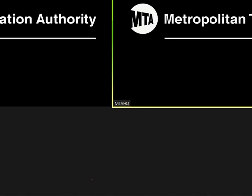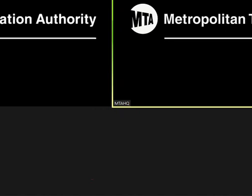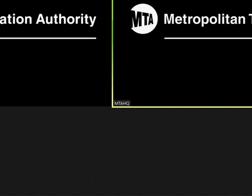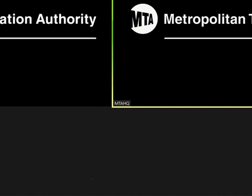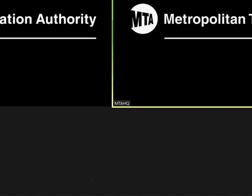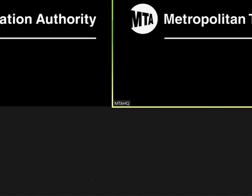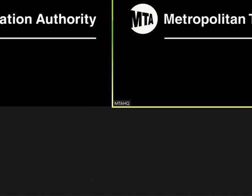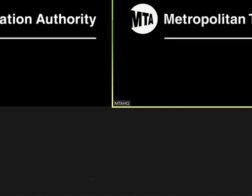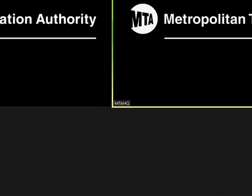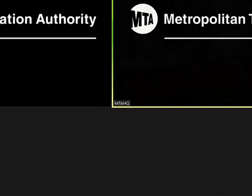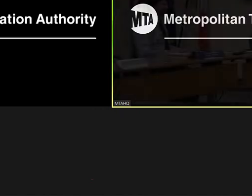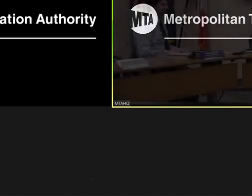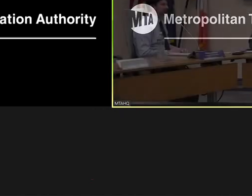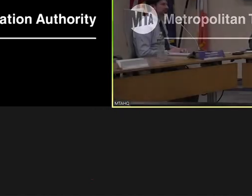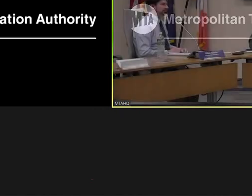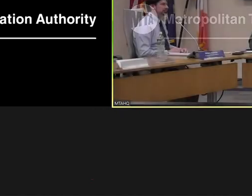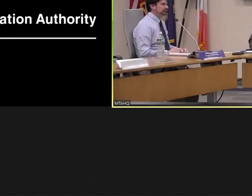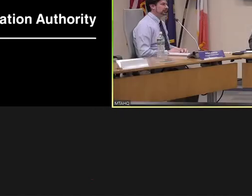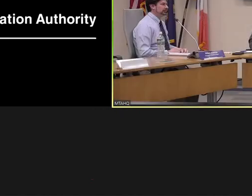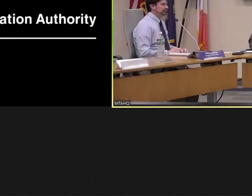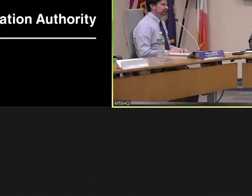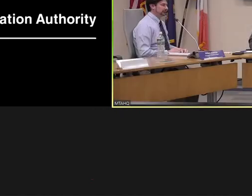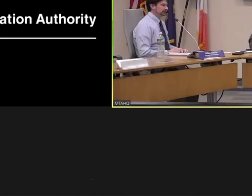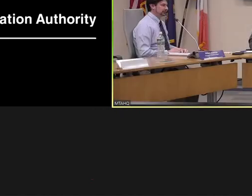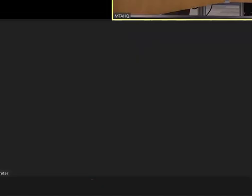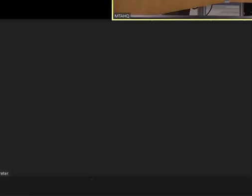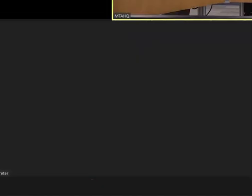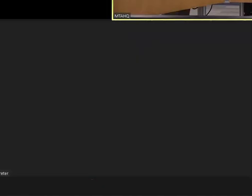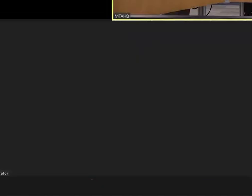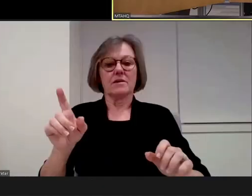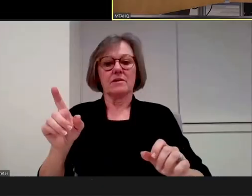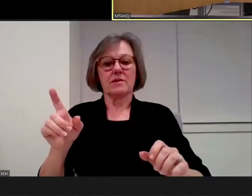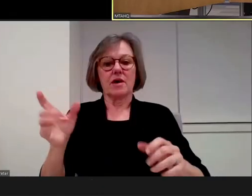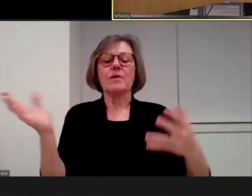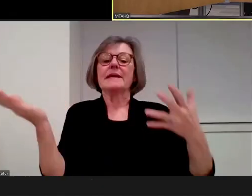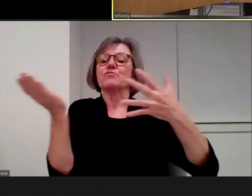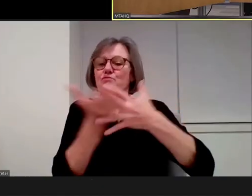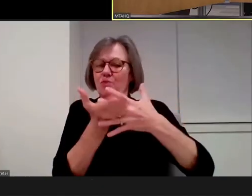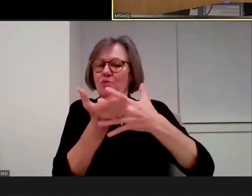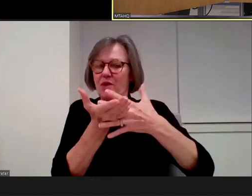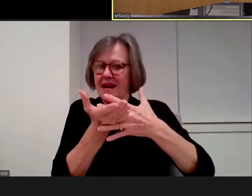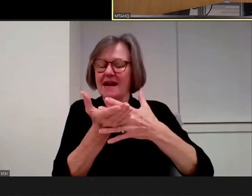Hello? Okay. We're going to be taking a recess, and we'll resume shortly.